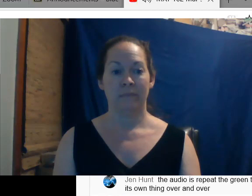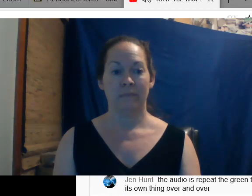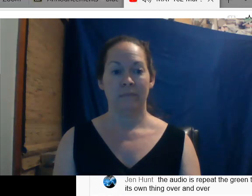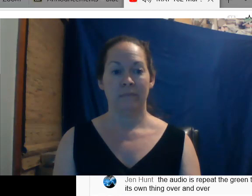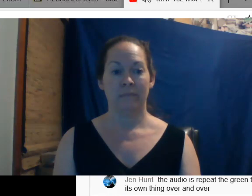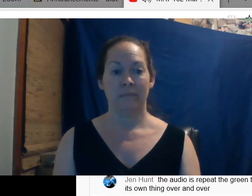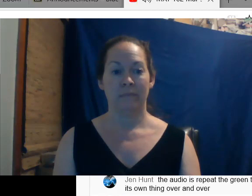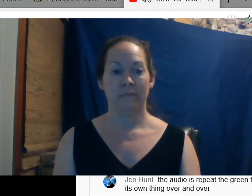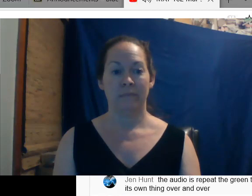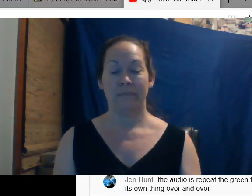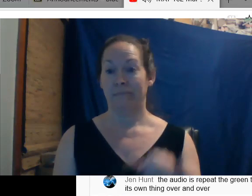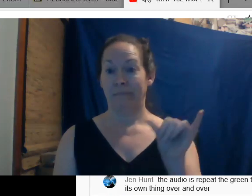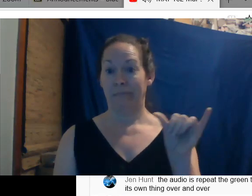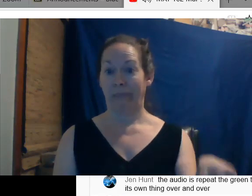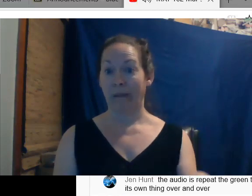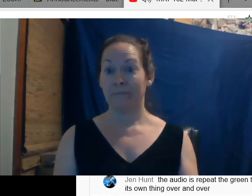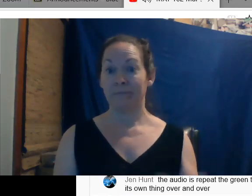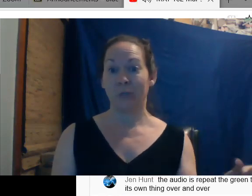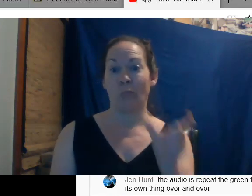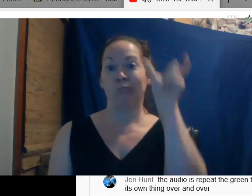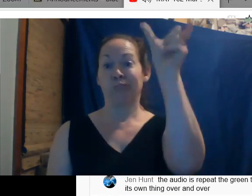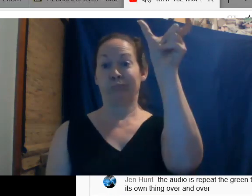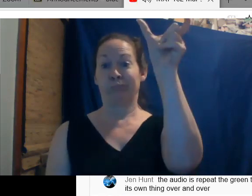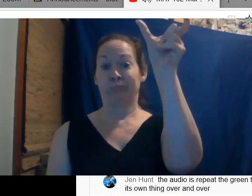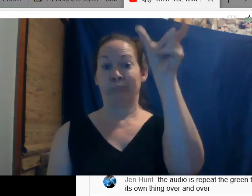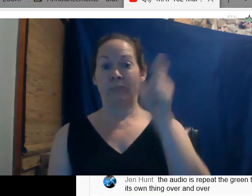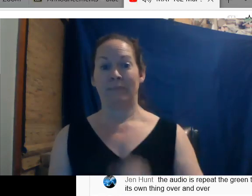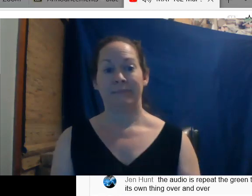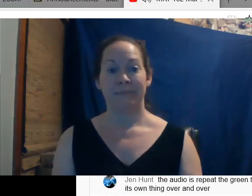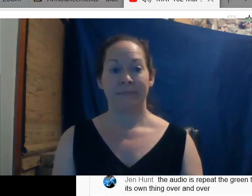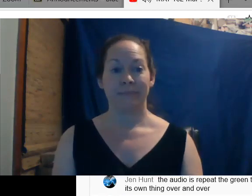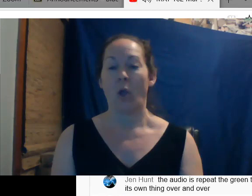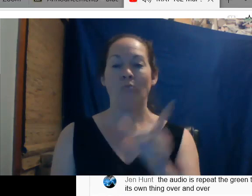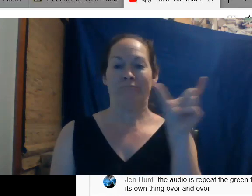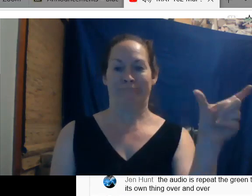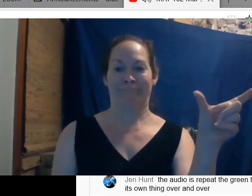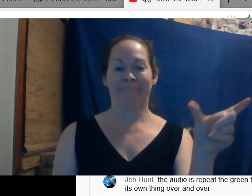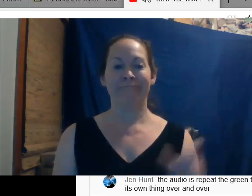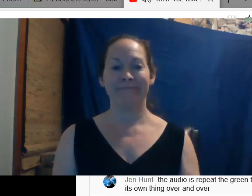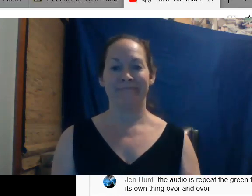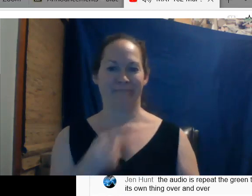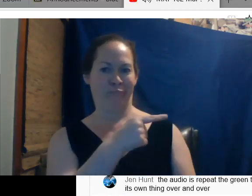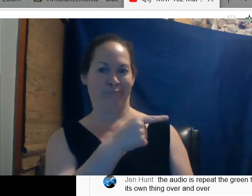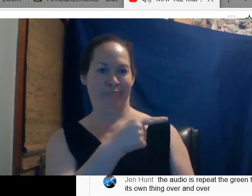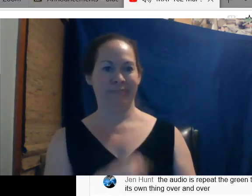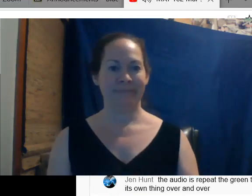6x squared. Well, that's what I want to write here. I get 2x cubed minus 6x